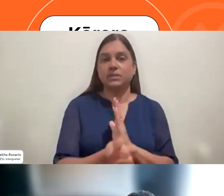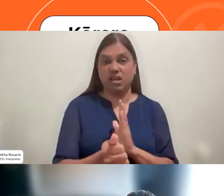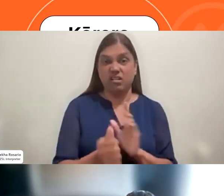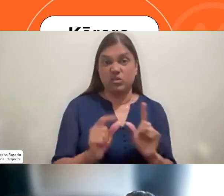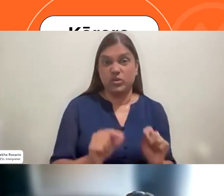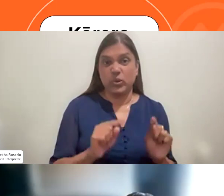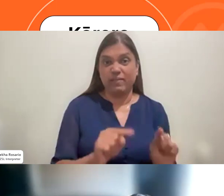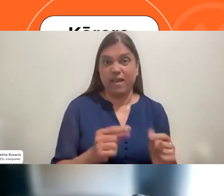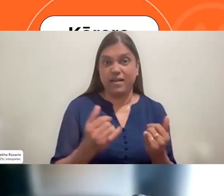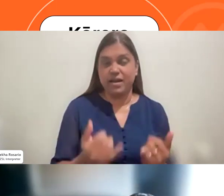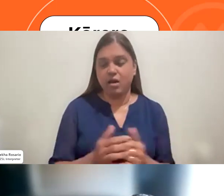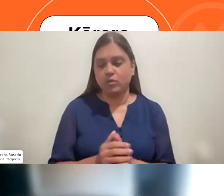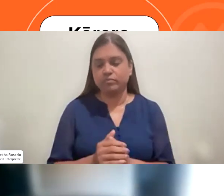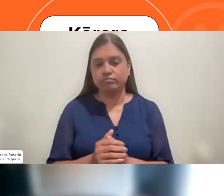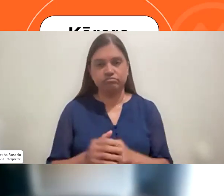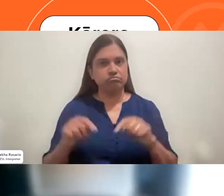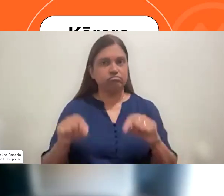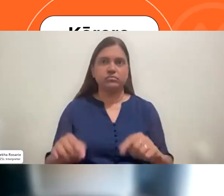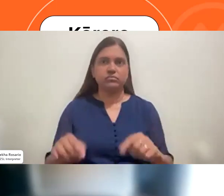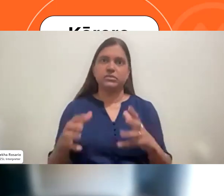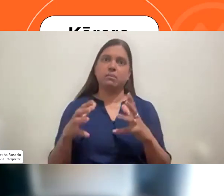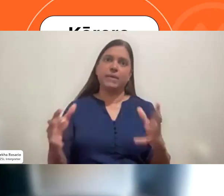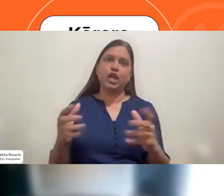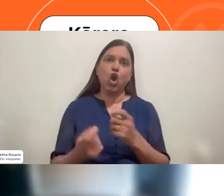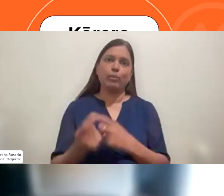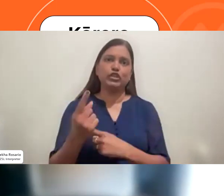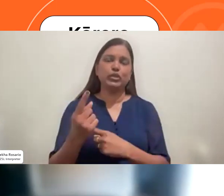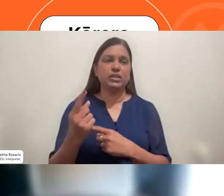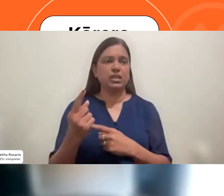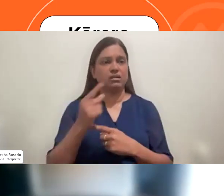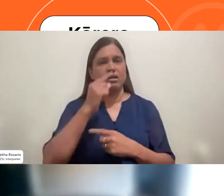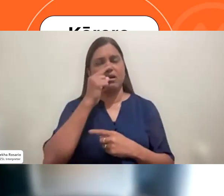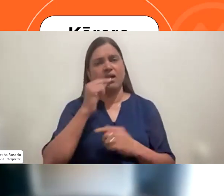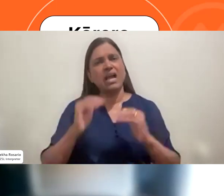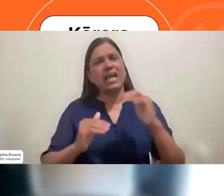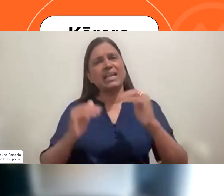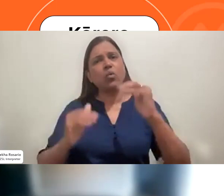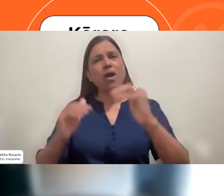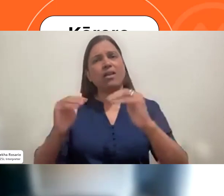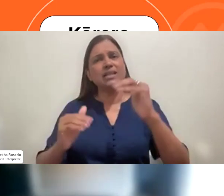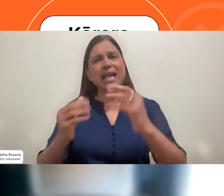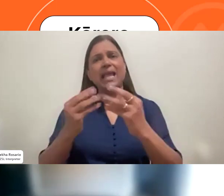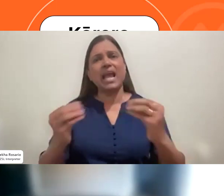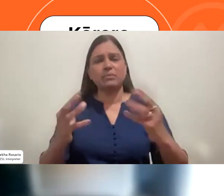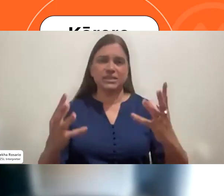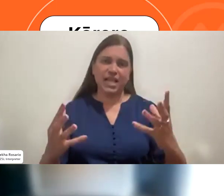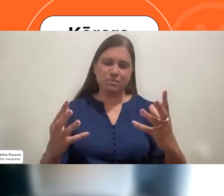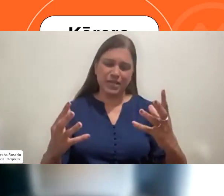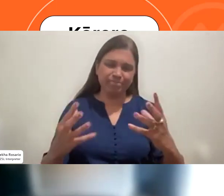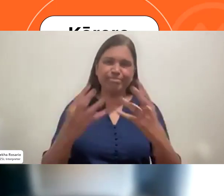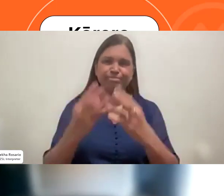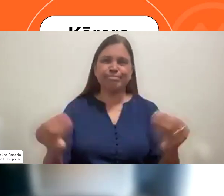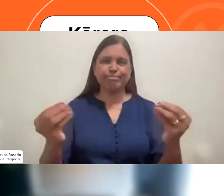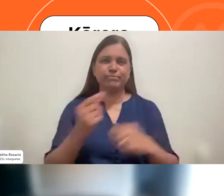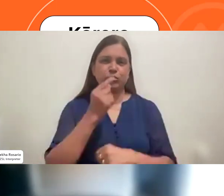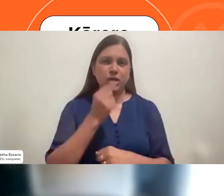big opportunity to bridge a lot of inequality gaps if the disabled community can be fast adopters of this technology,